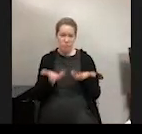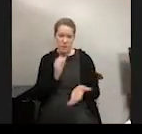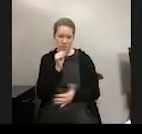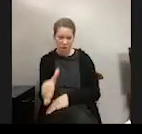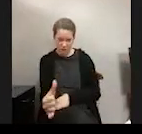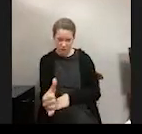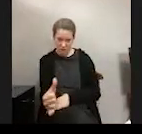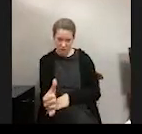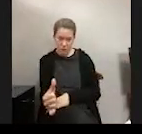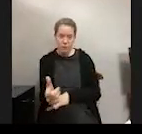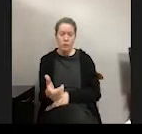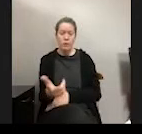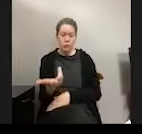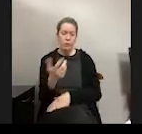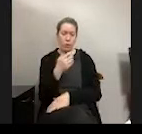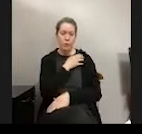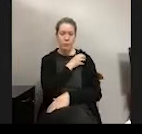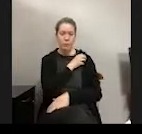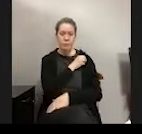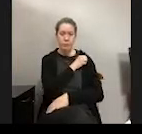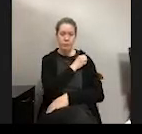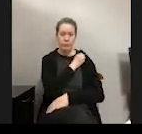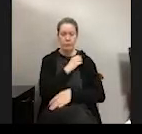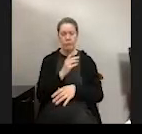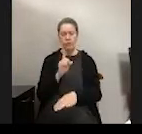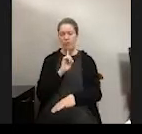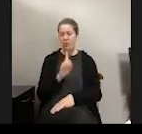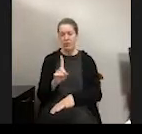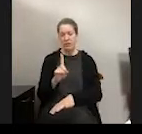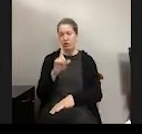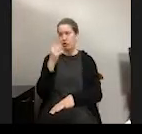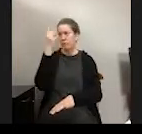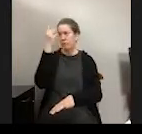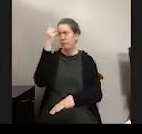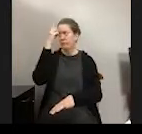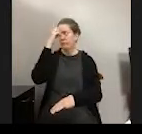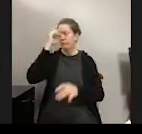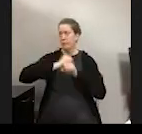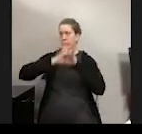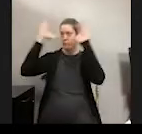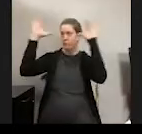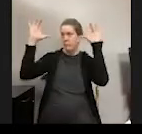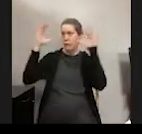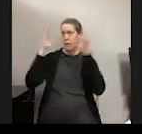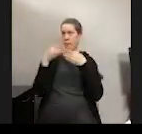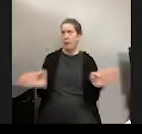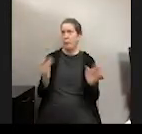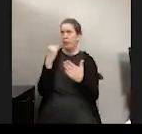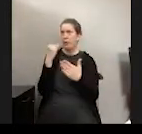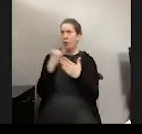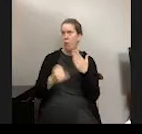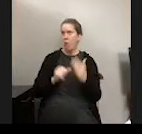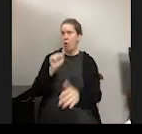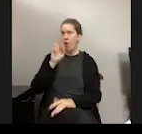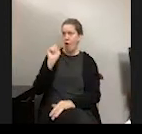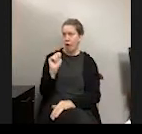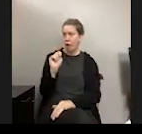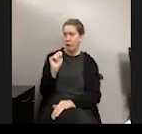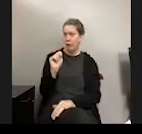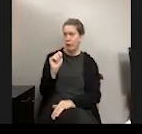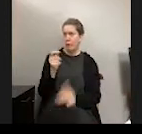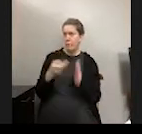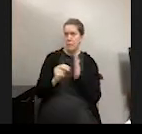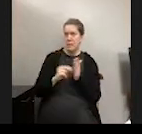it's really just thinking about public art and what it could be and what it can mean to people and who can make it and where it goes sort of